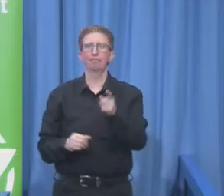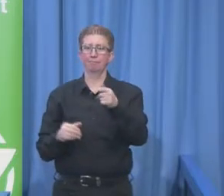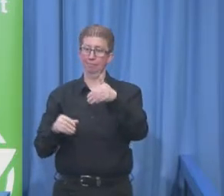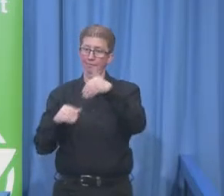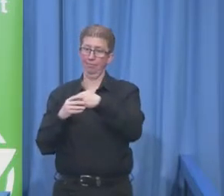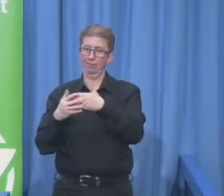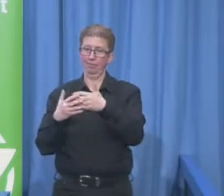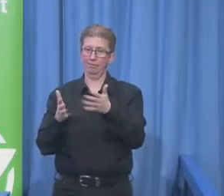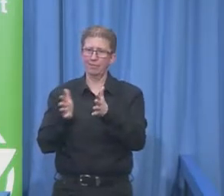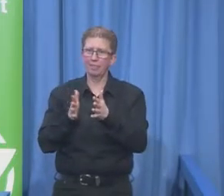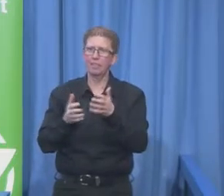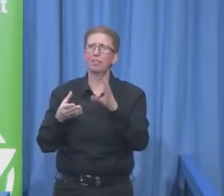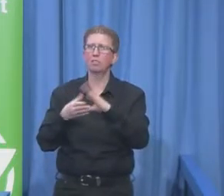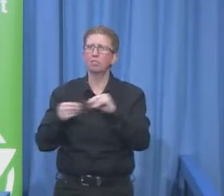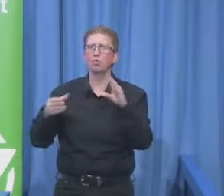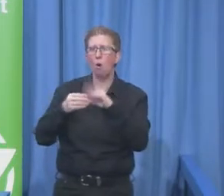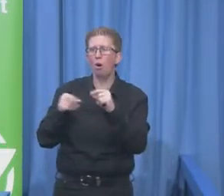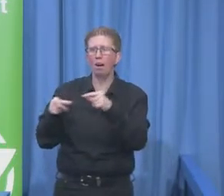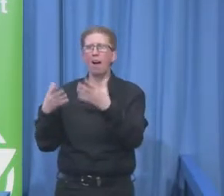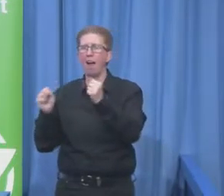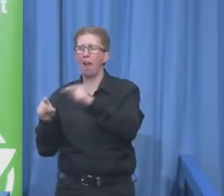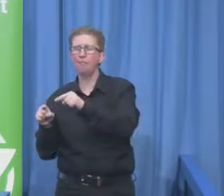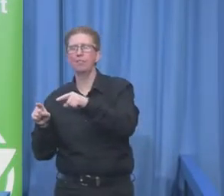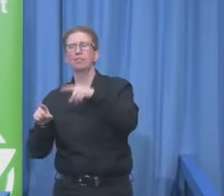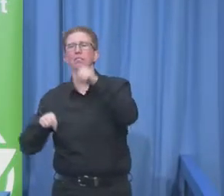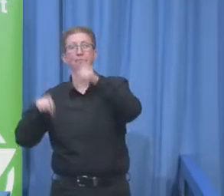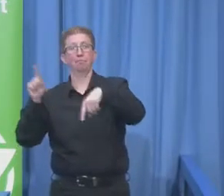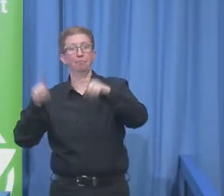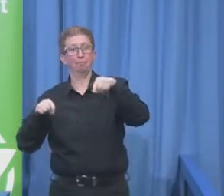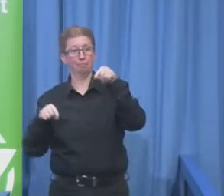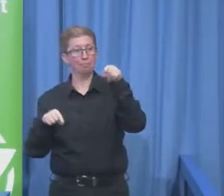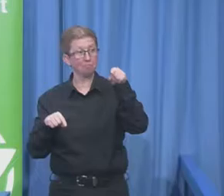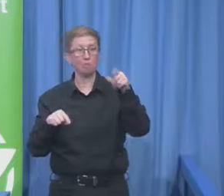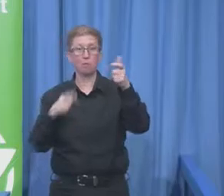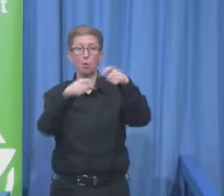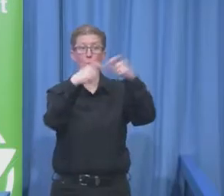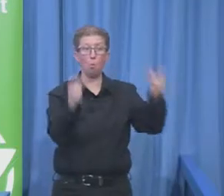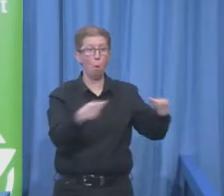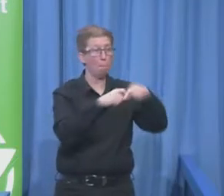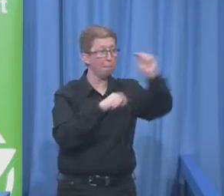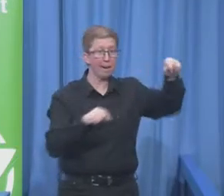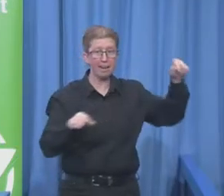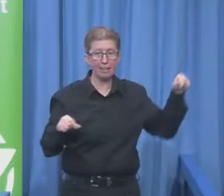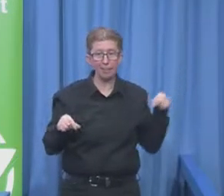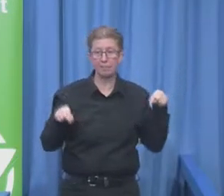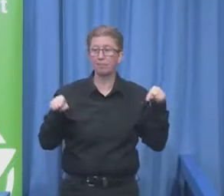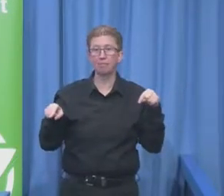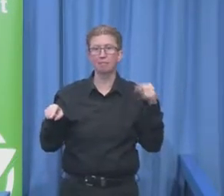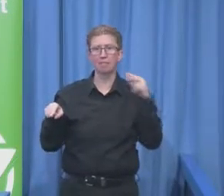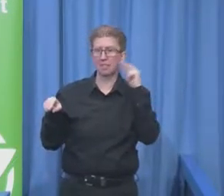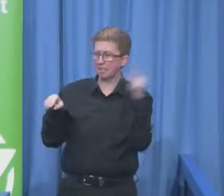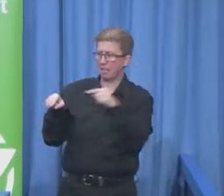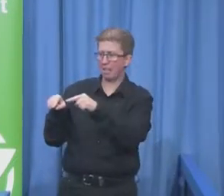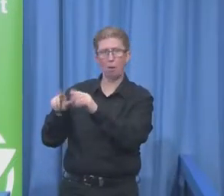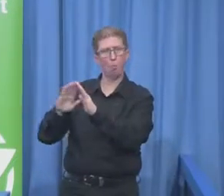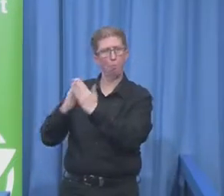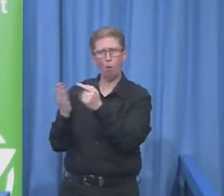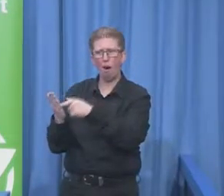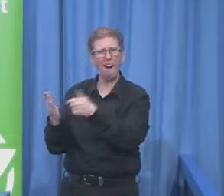workshops around this book to help them begin on their path of inclusion.